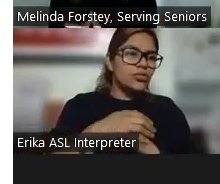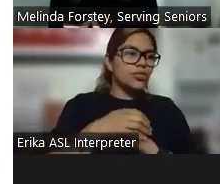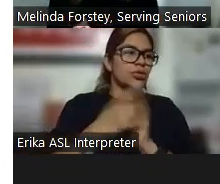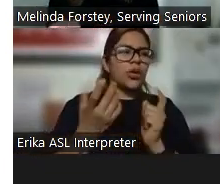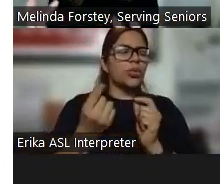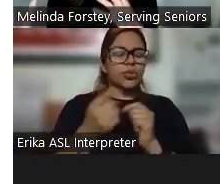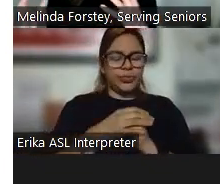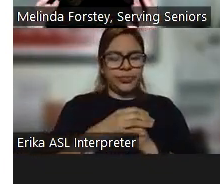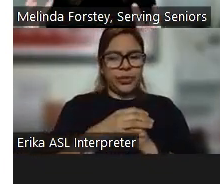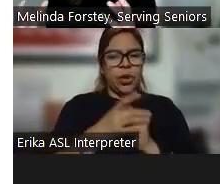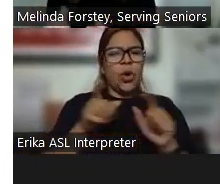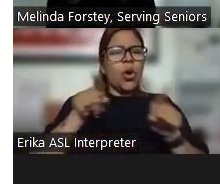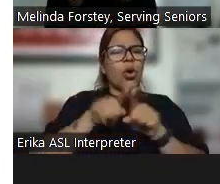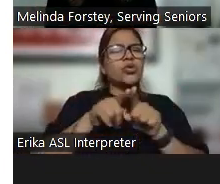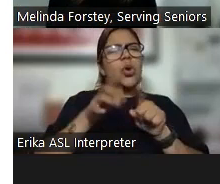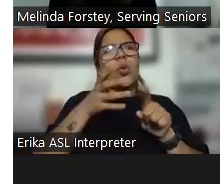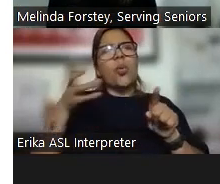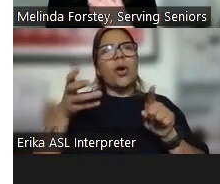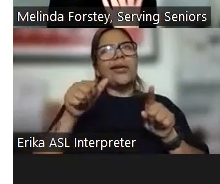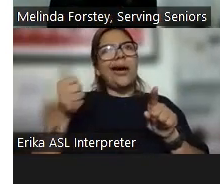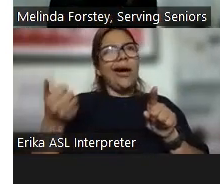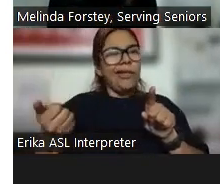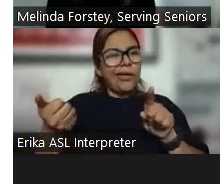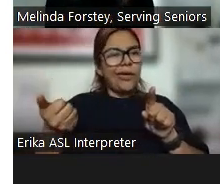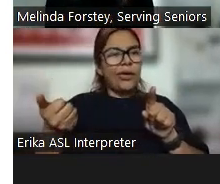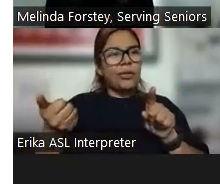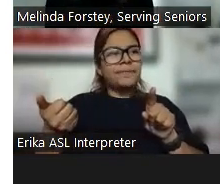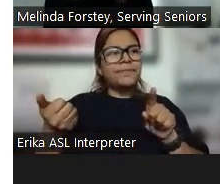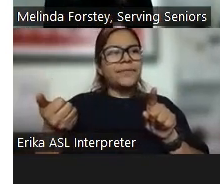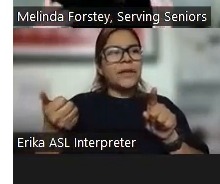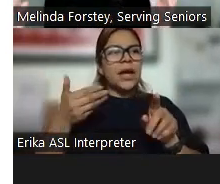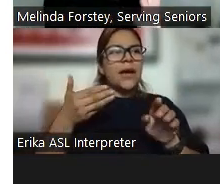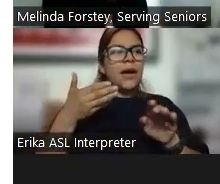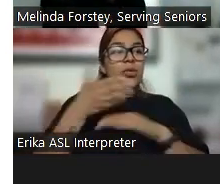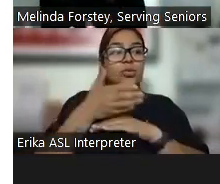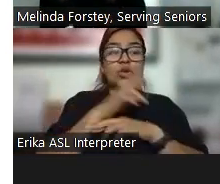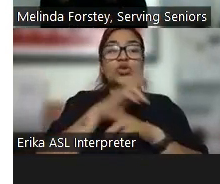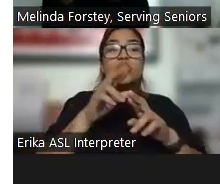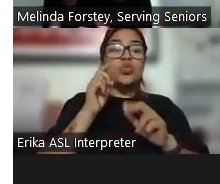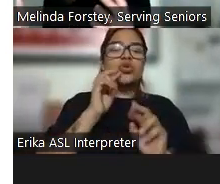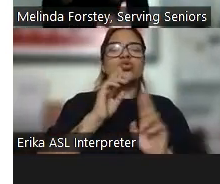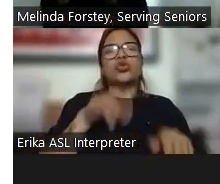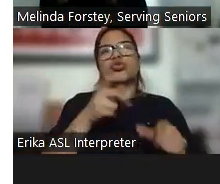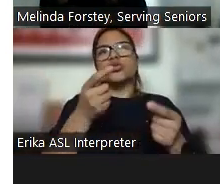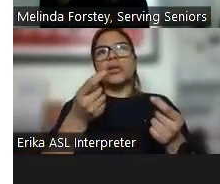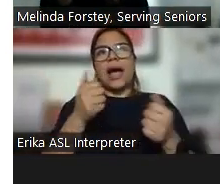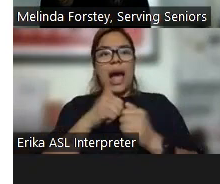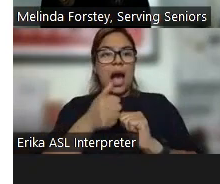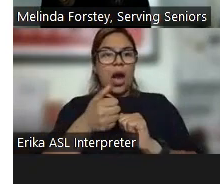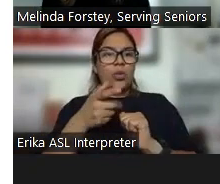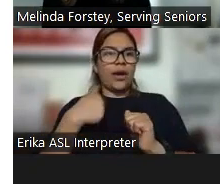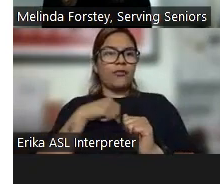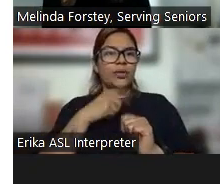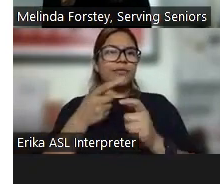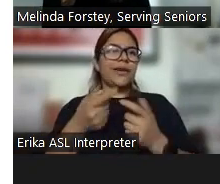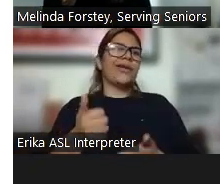also, what other outcomes have we been able to achieve? Have we been able to reunify some of these older